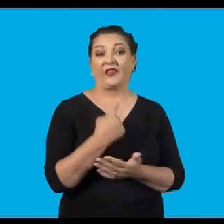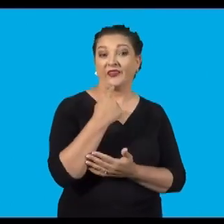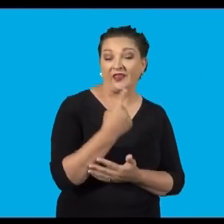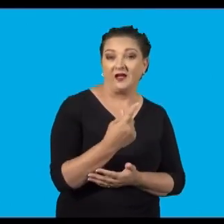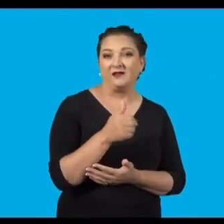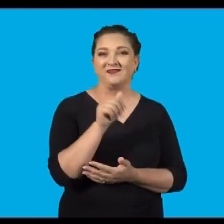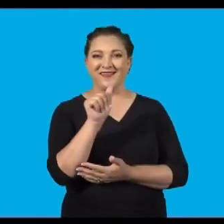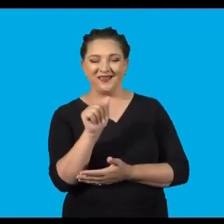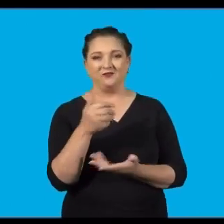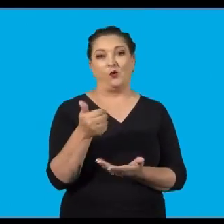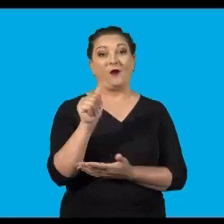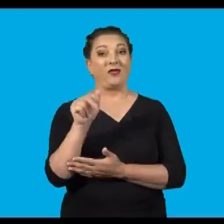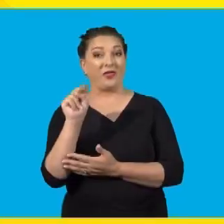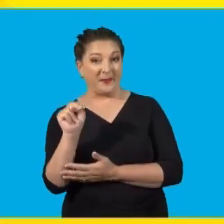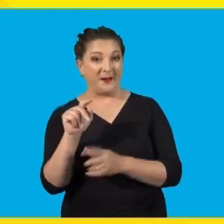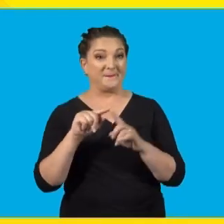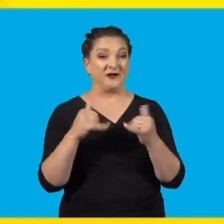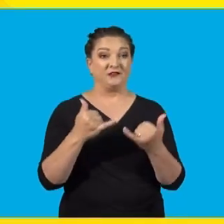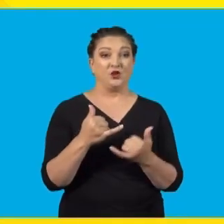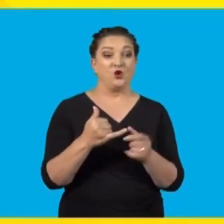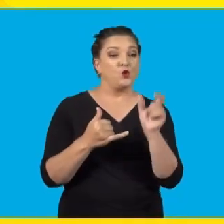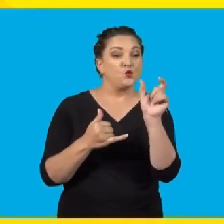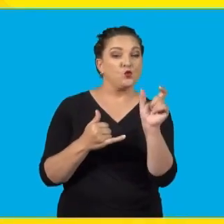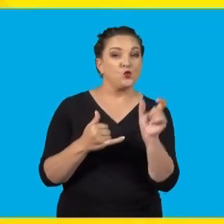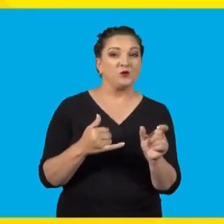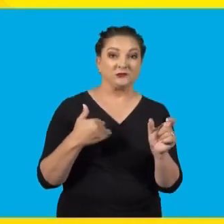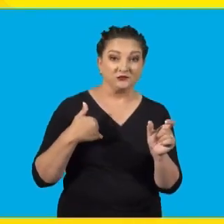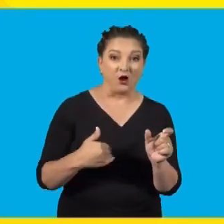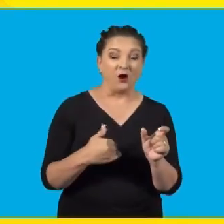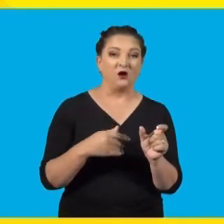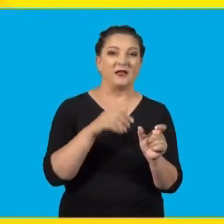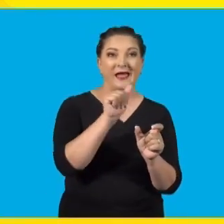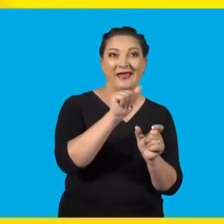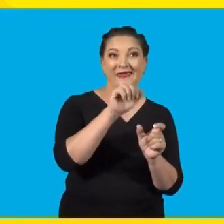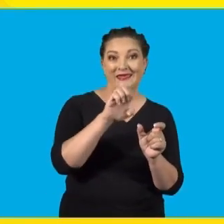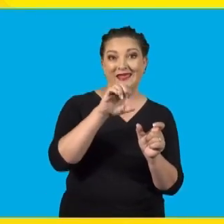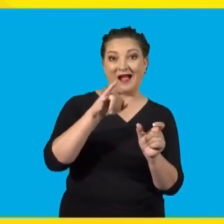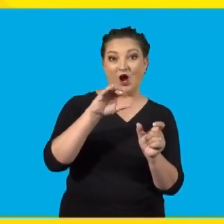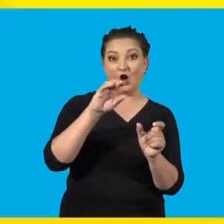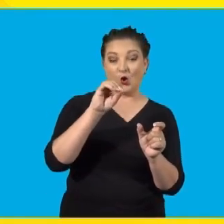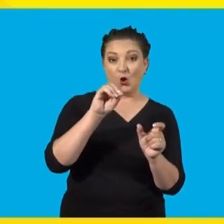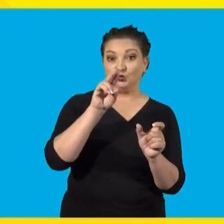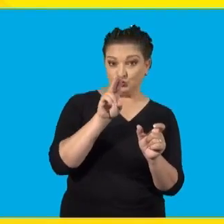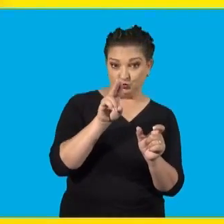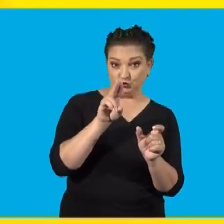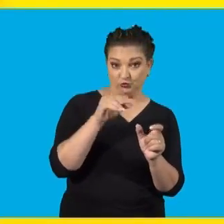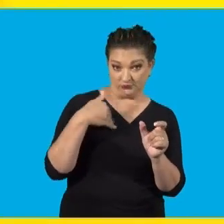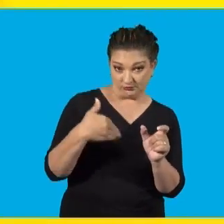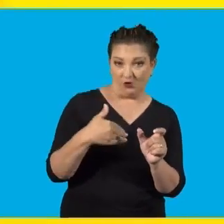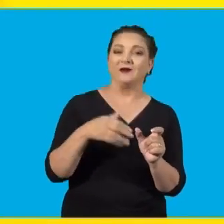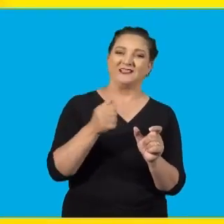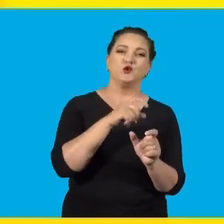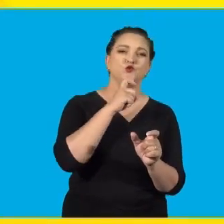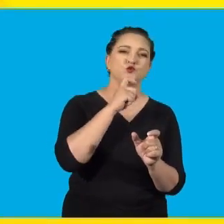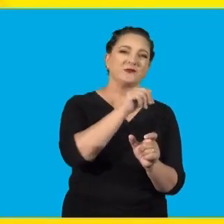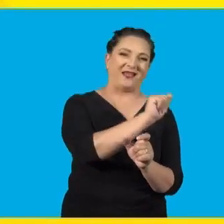use the. And remember, a and is for your words that start with vowel sounds, a, e, I, o, u, all